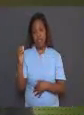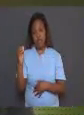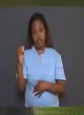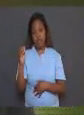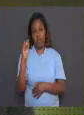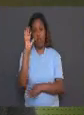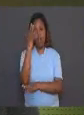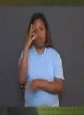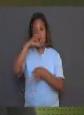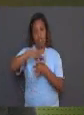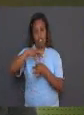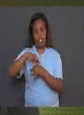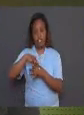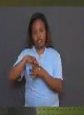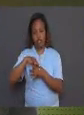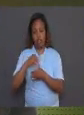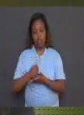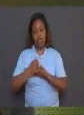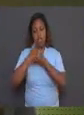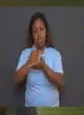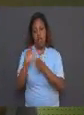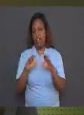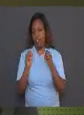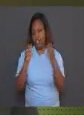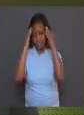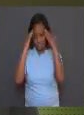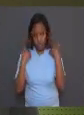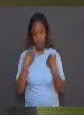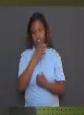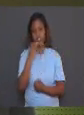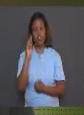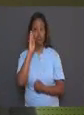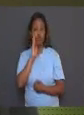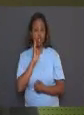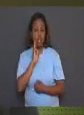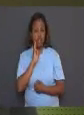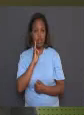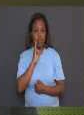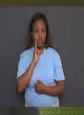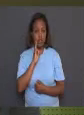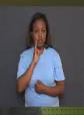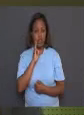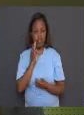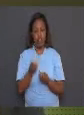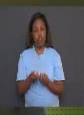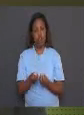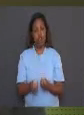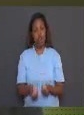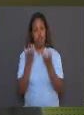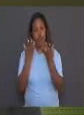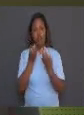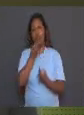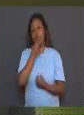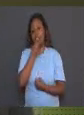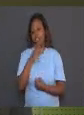management programs and afforestation can help Egypt and Sudan